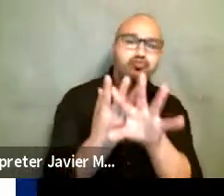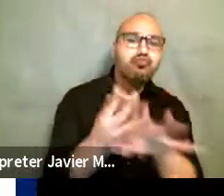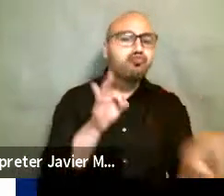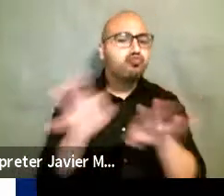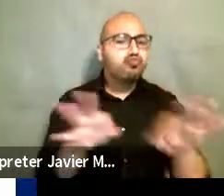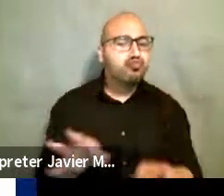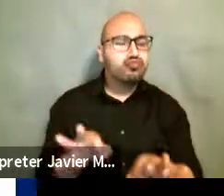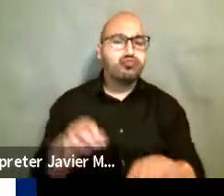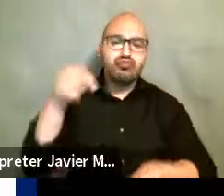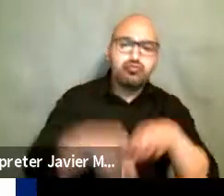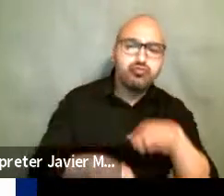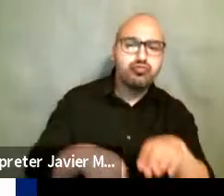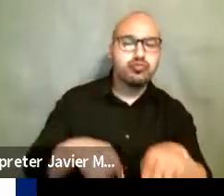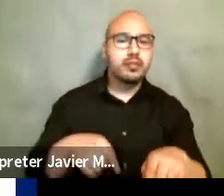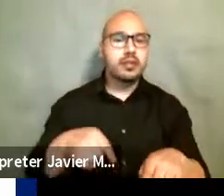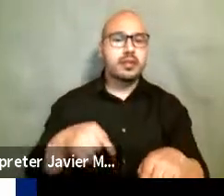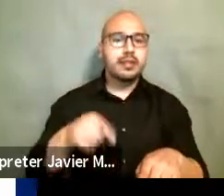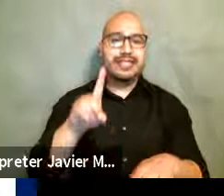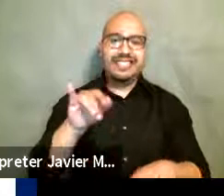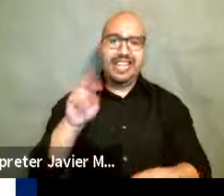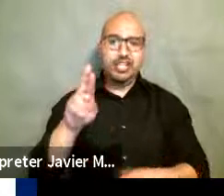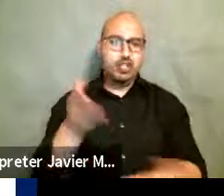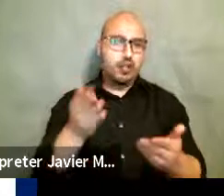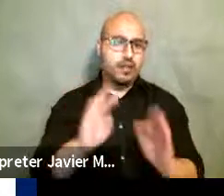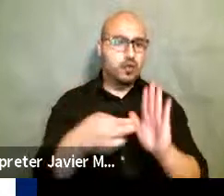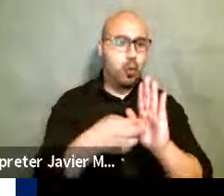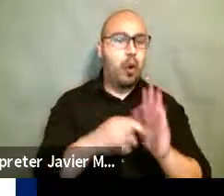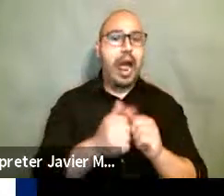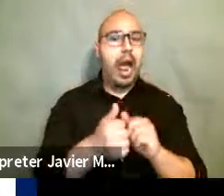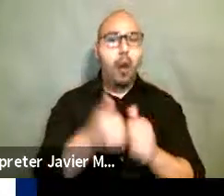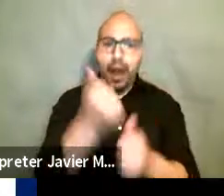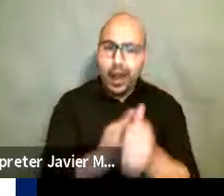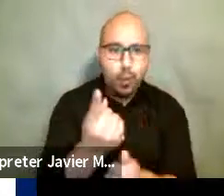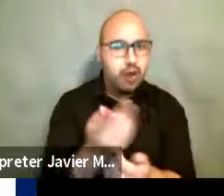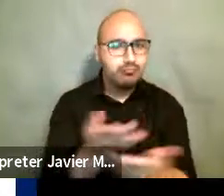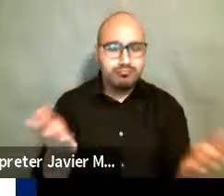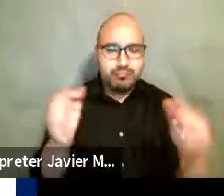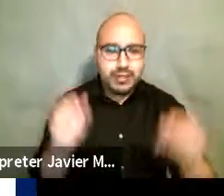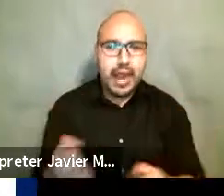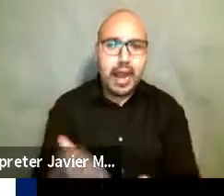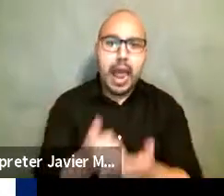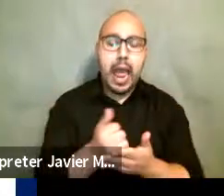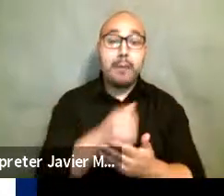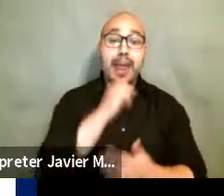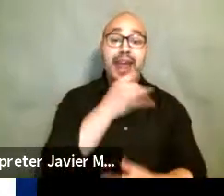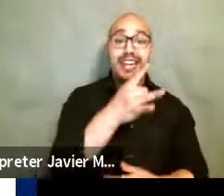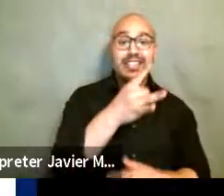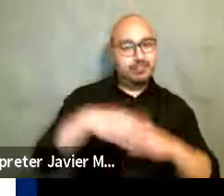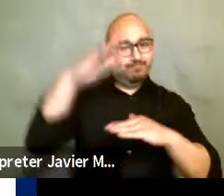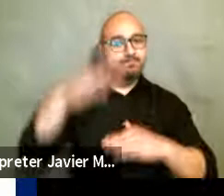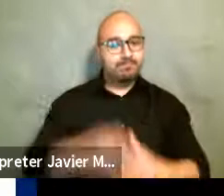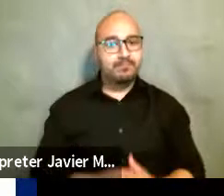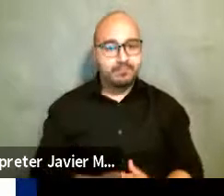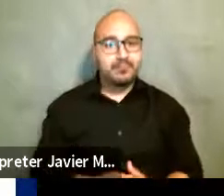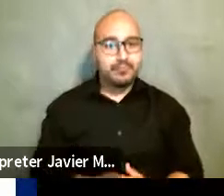the disaster services roles and how anyone can help from ages 18 and up. So